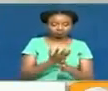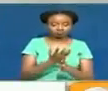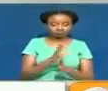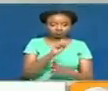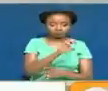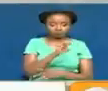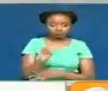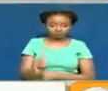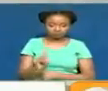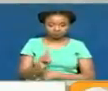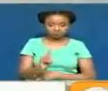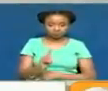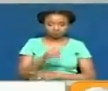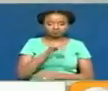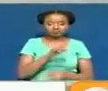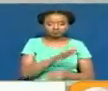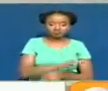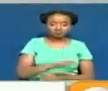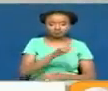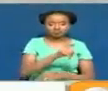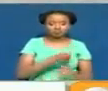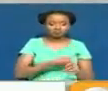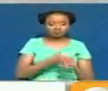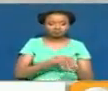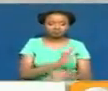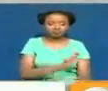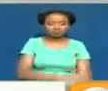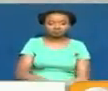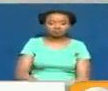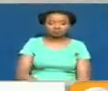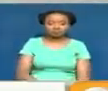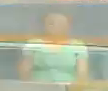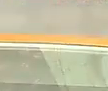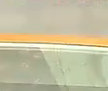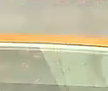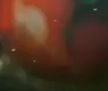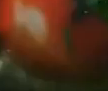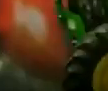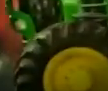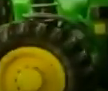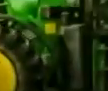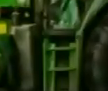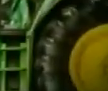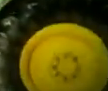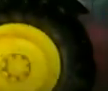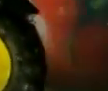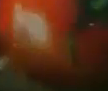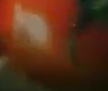potatoes on his farm. Dennis Otieno has more on this week's Smart Farm.